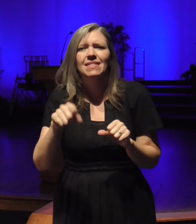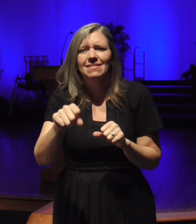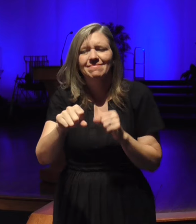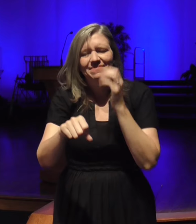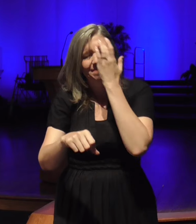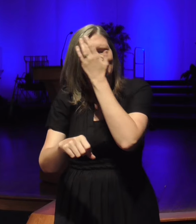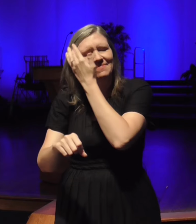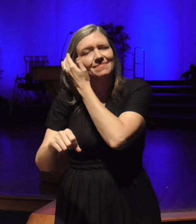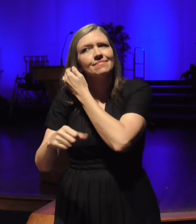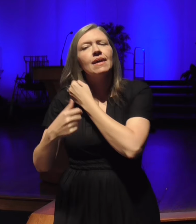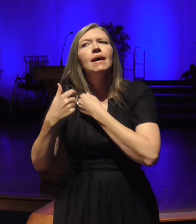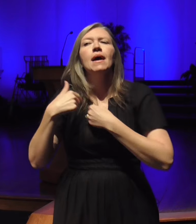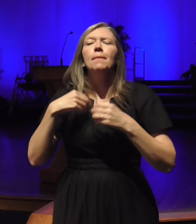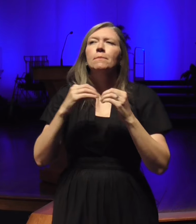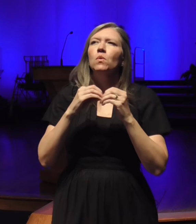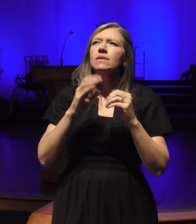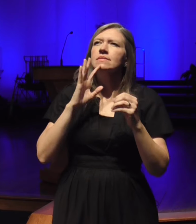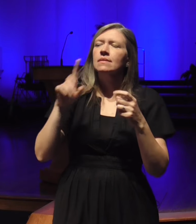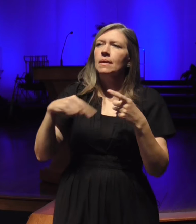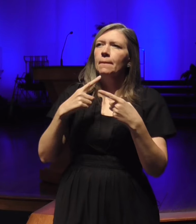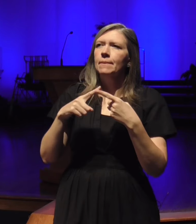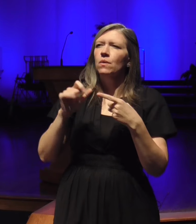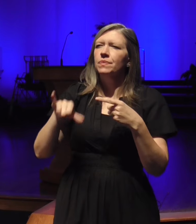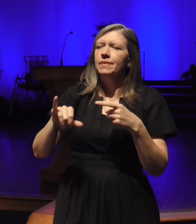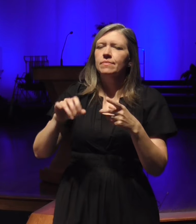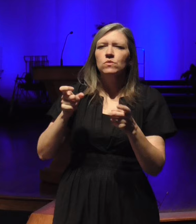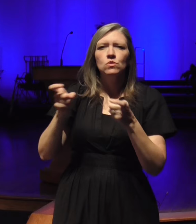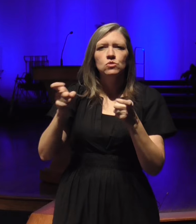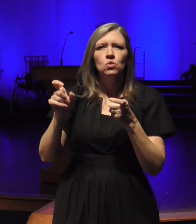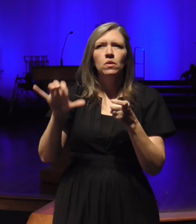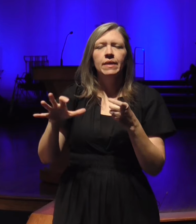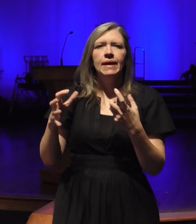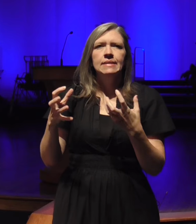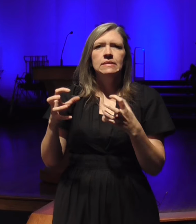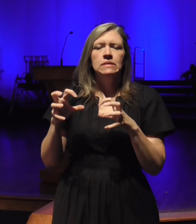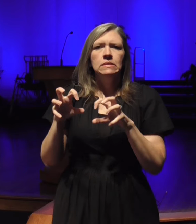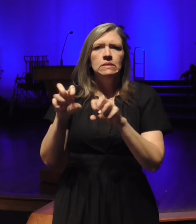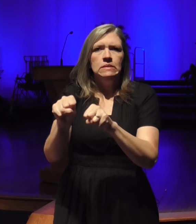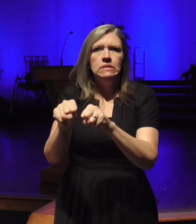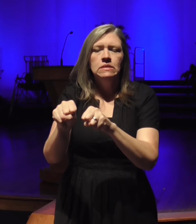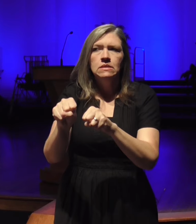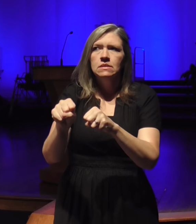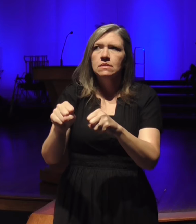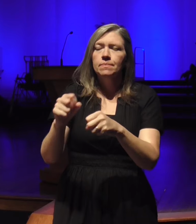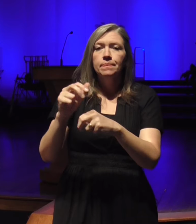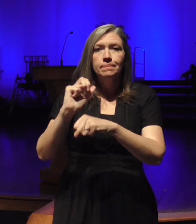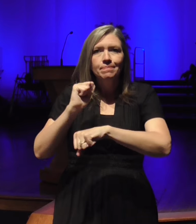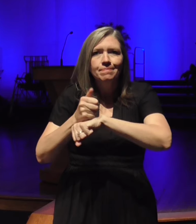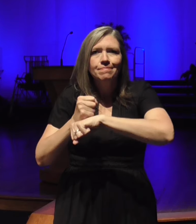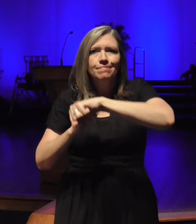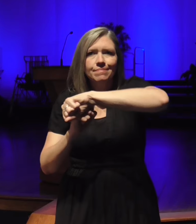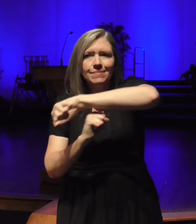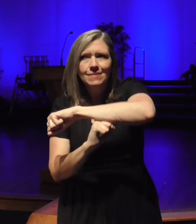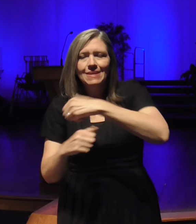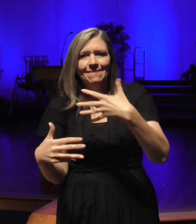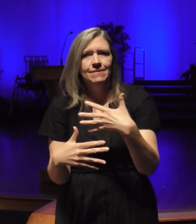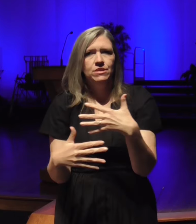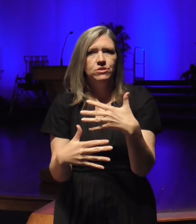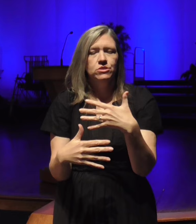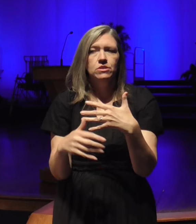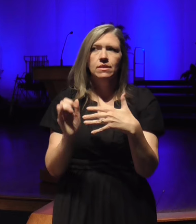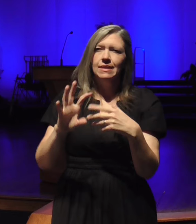exercise control and discernment in some areas of our life. I'm talking about the type of control